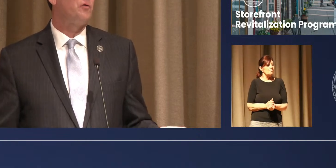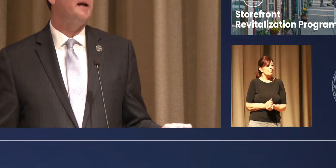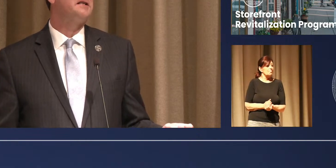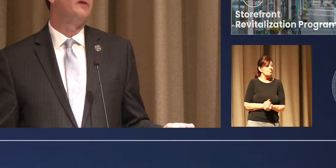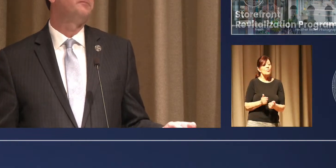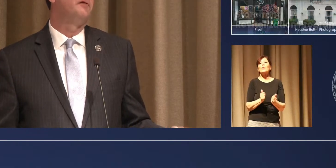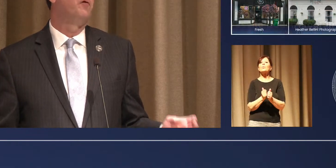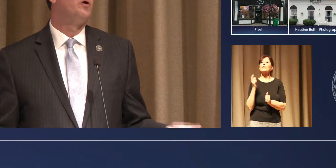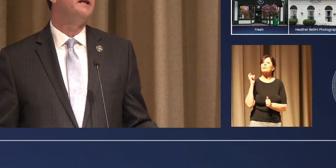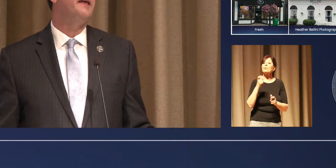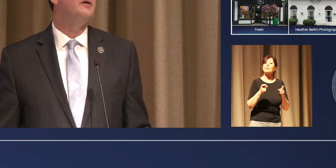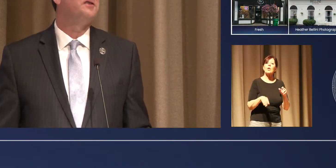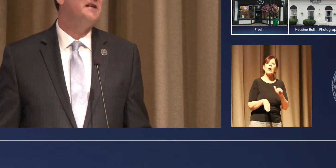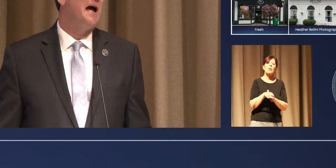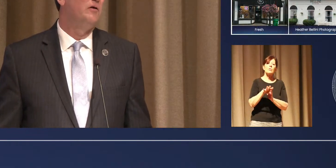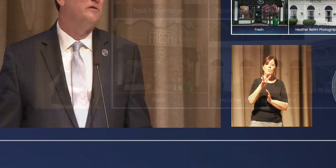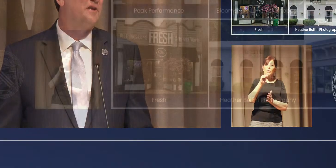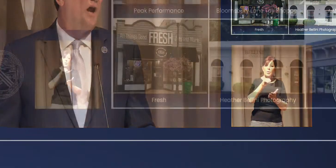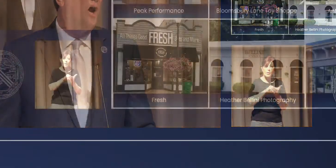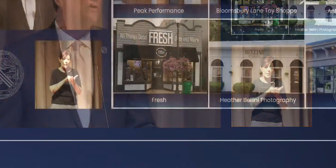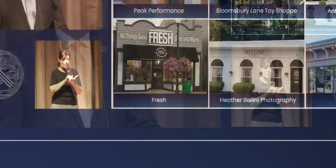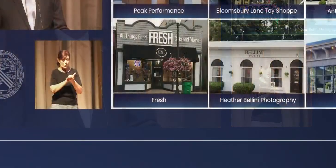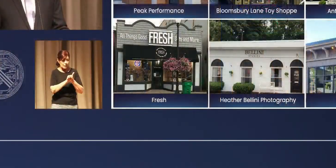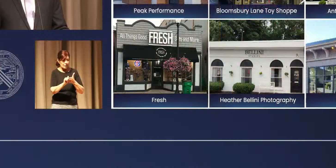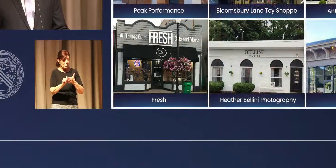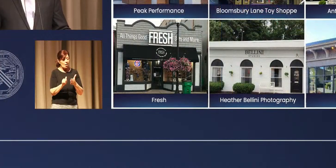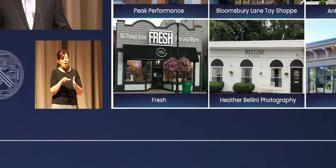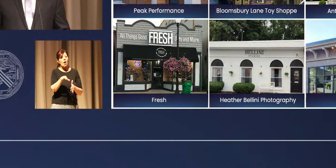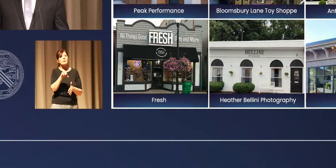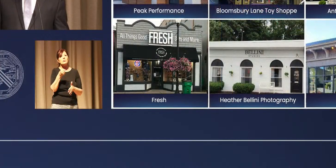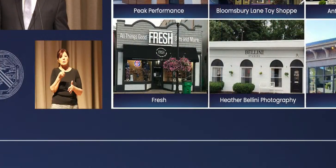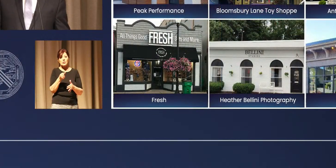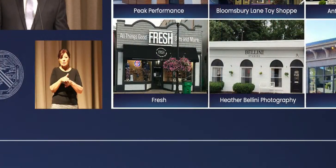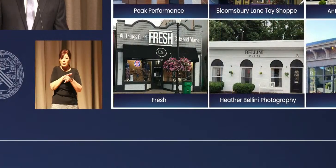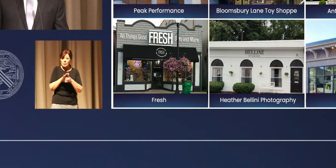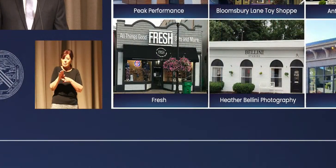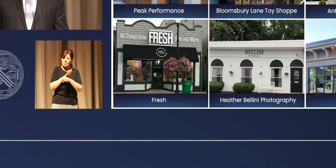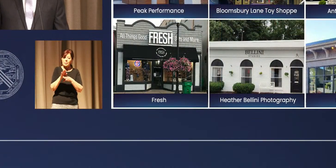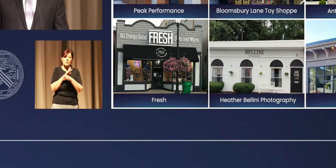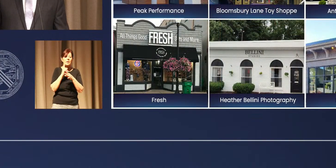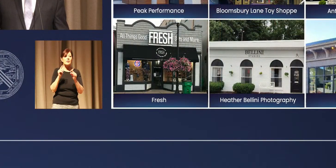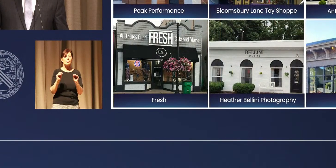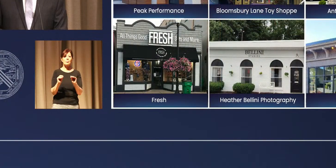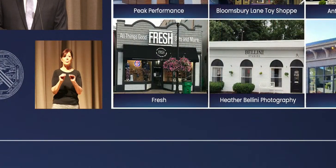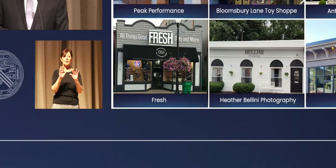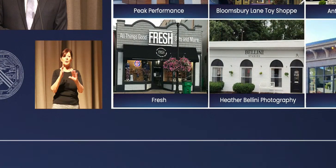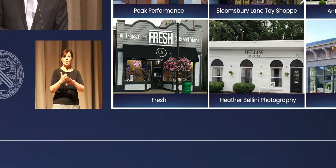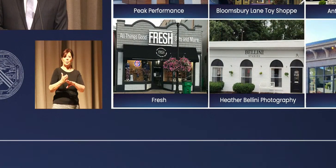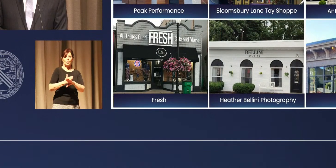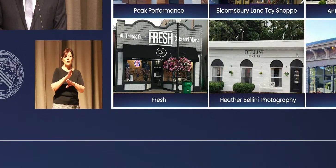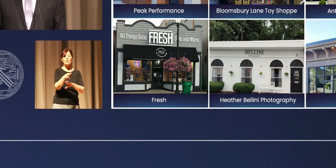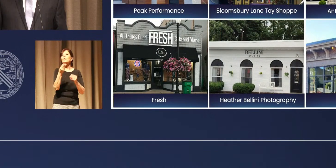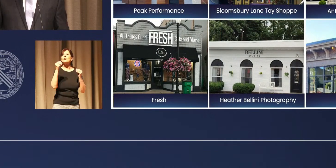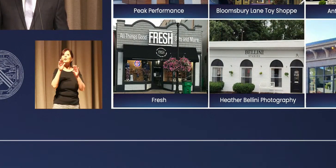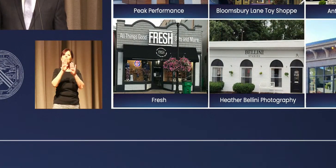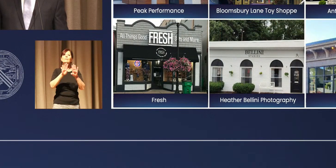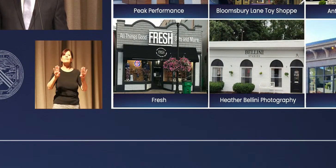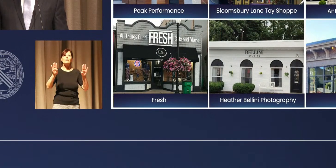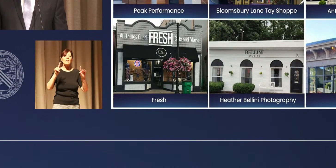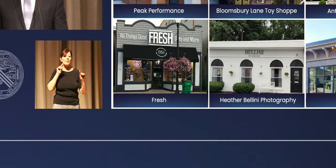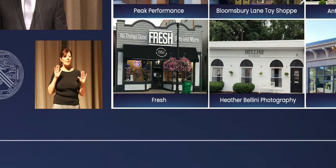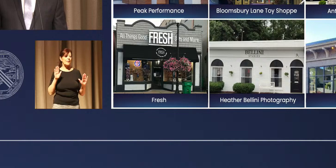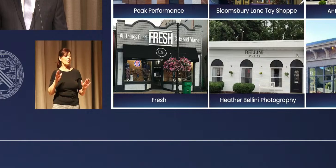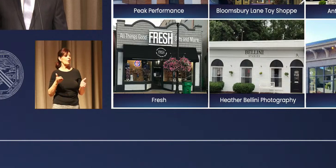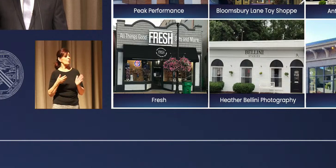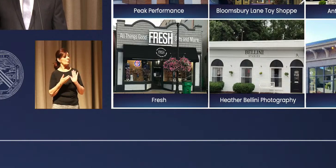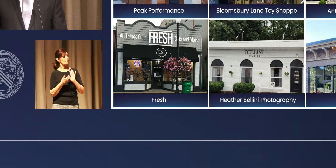With grants of up to $40,000, hundreds of local businesses have brightened and improved their storefronts and are putting their best